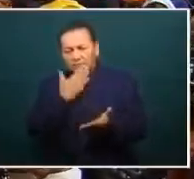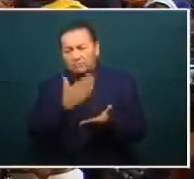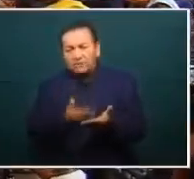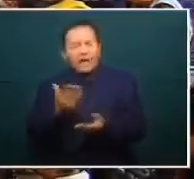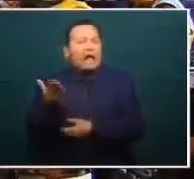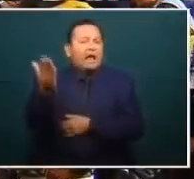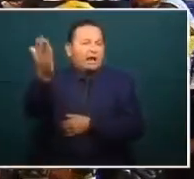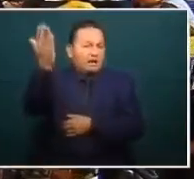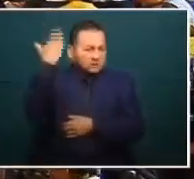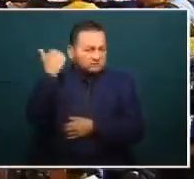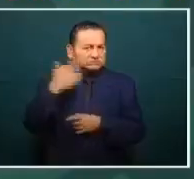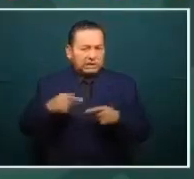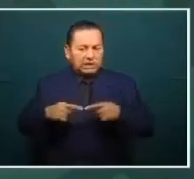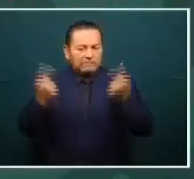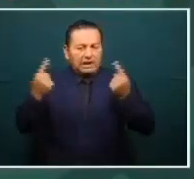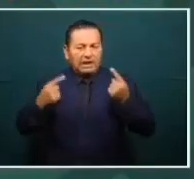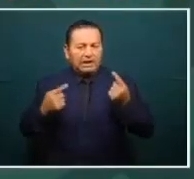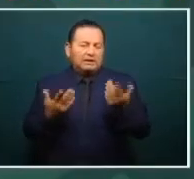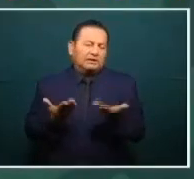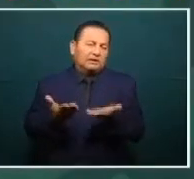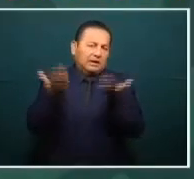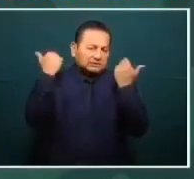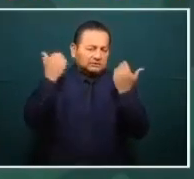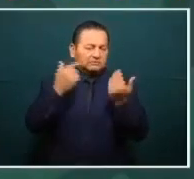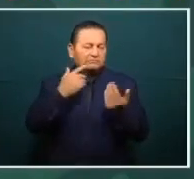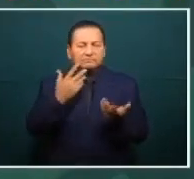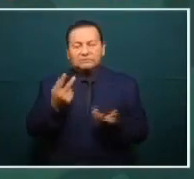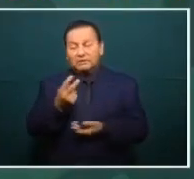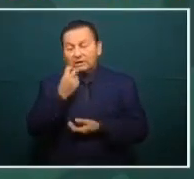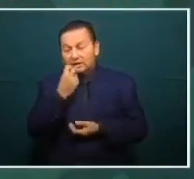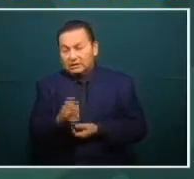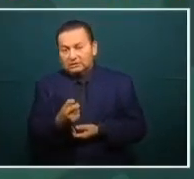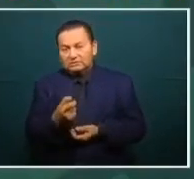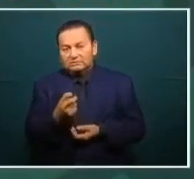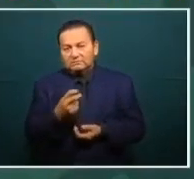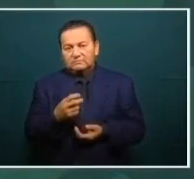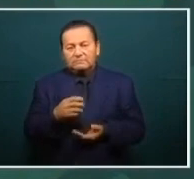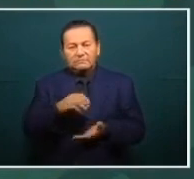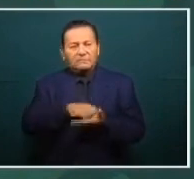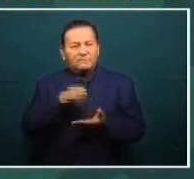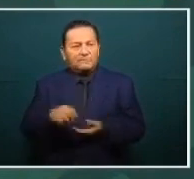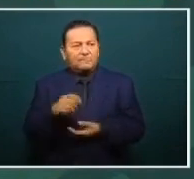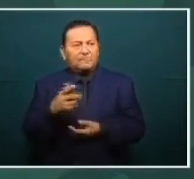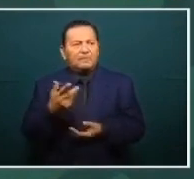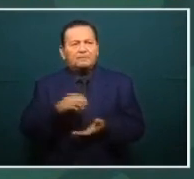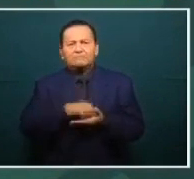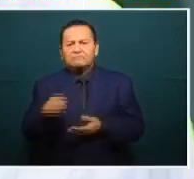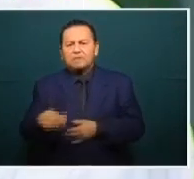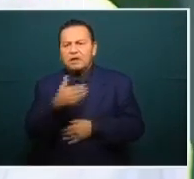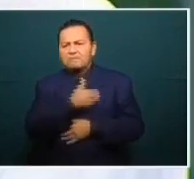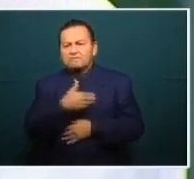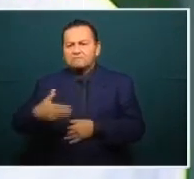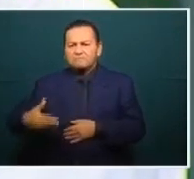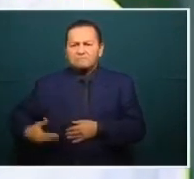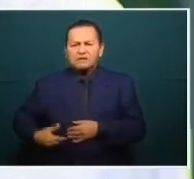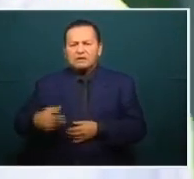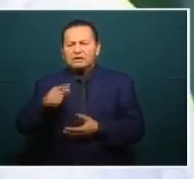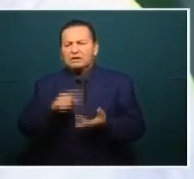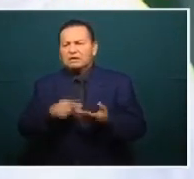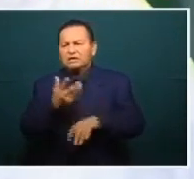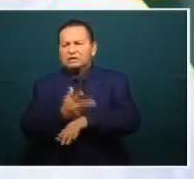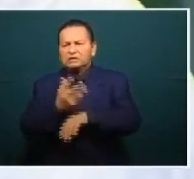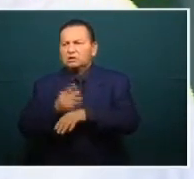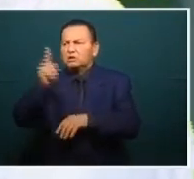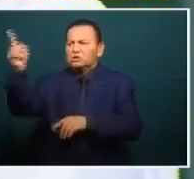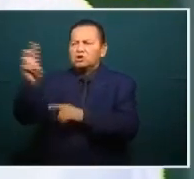in Veracruz, and we fought in an heroic manner. We've had those times of